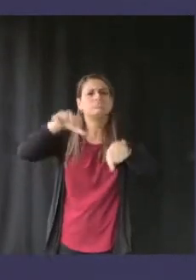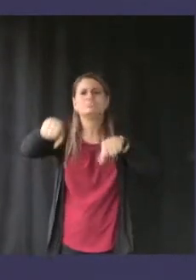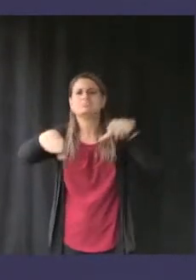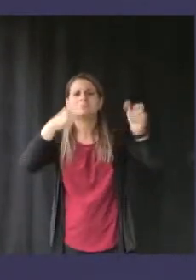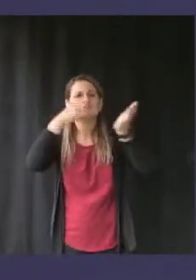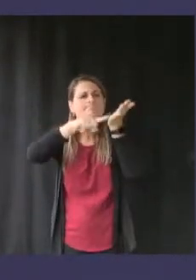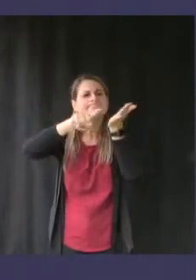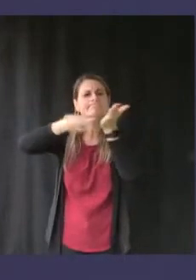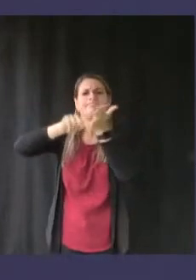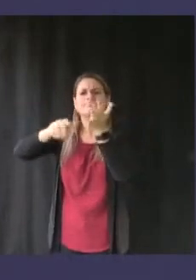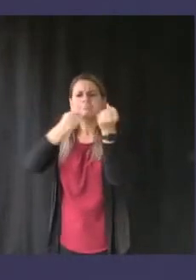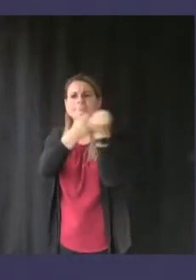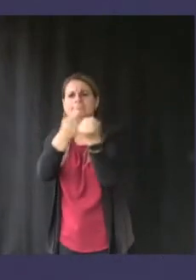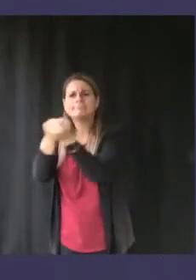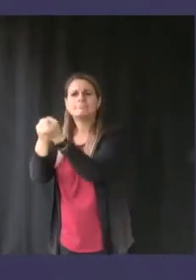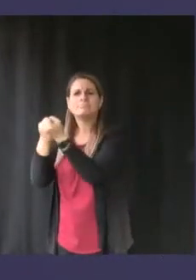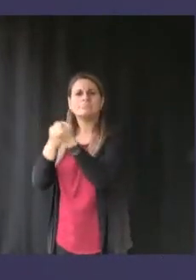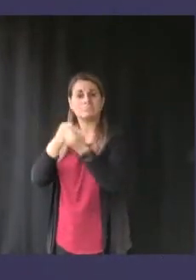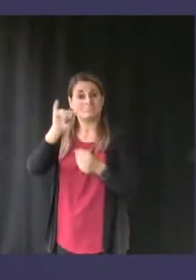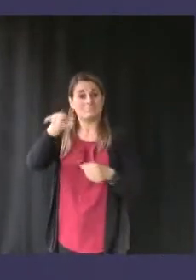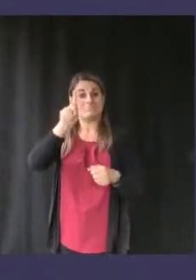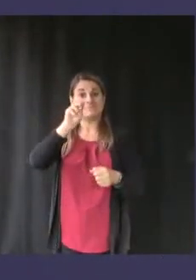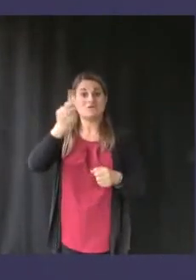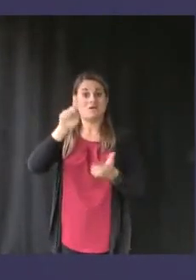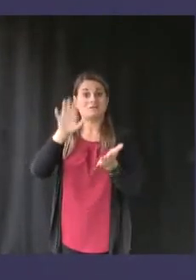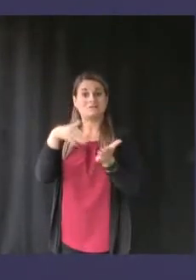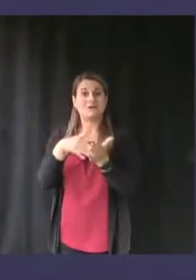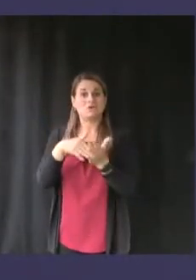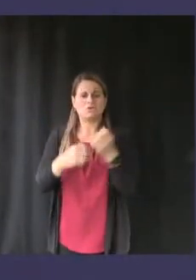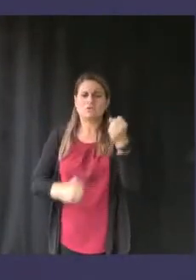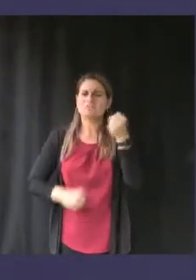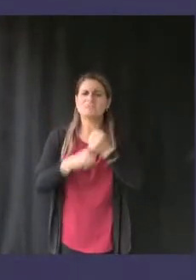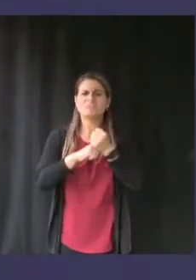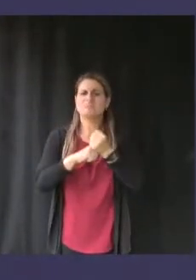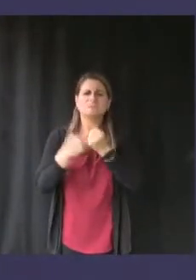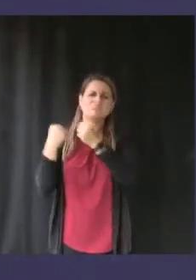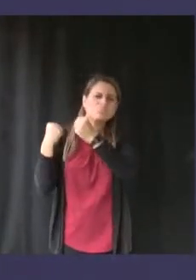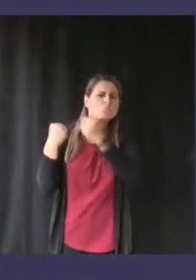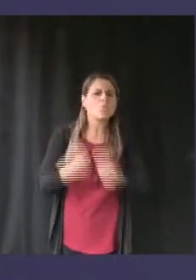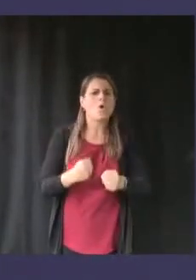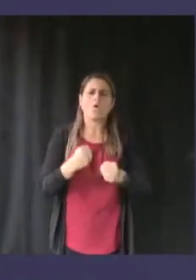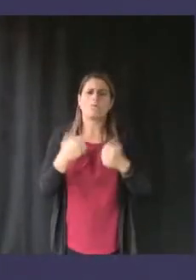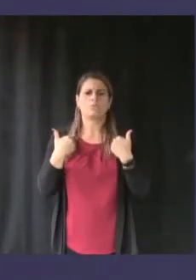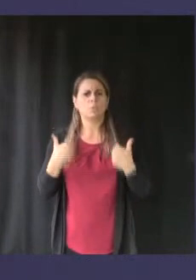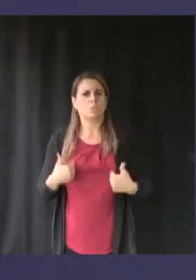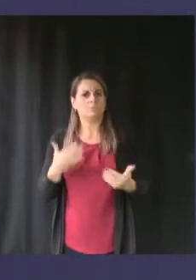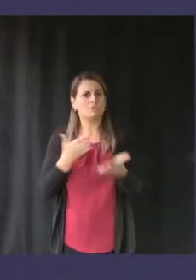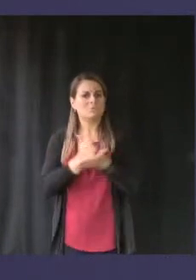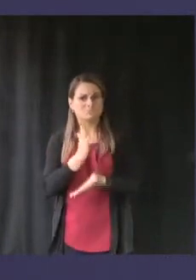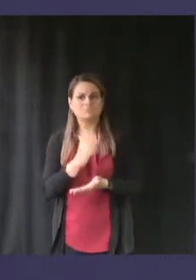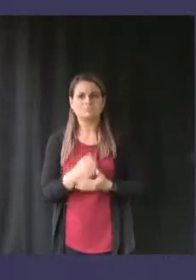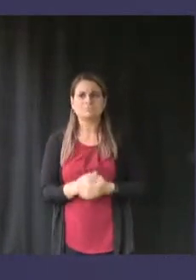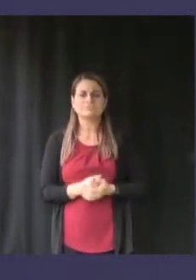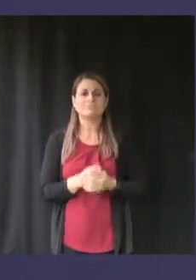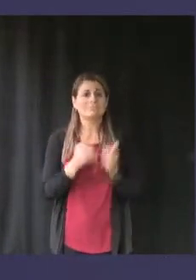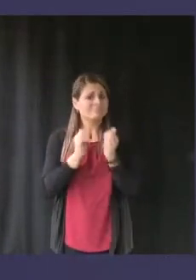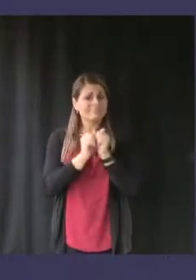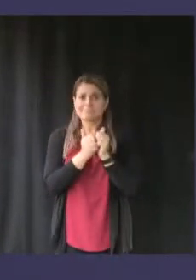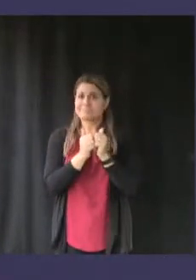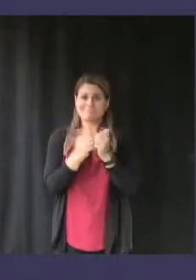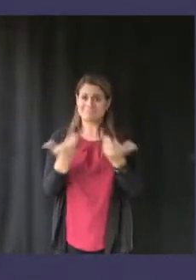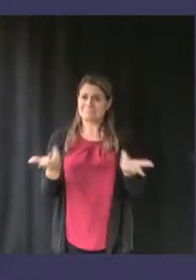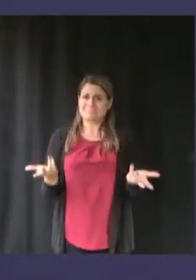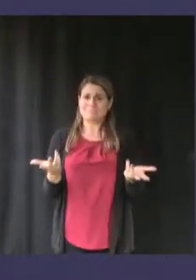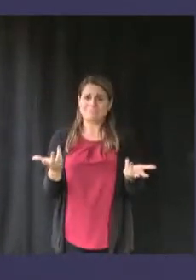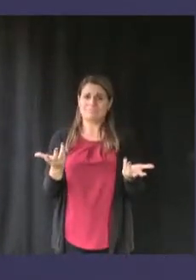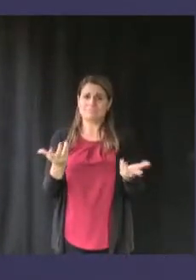with the cause of human rights. By helping to ensure that human rights are protected, that human dignity is supported,